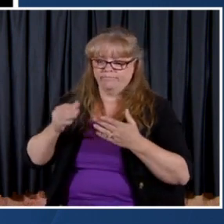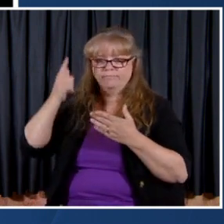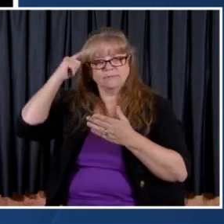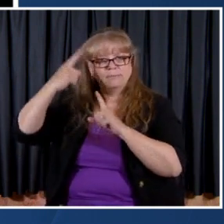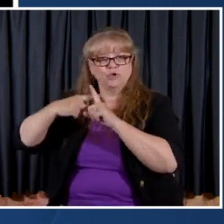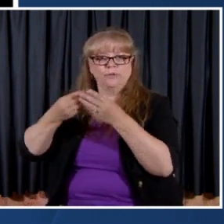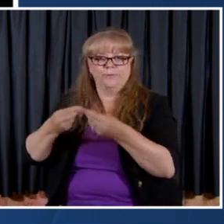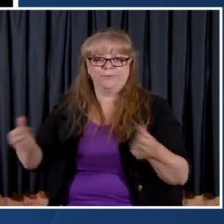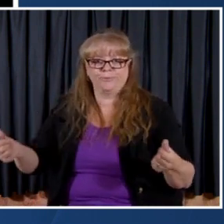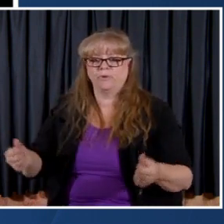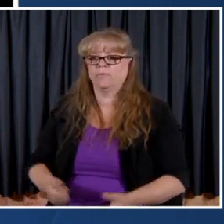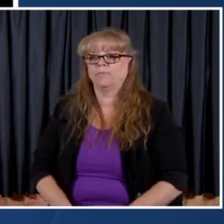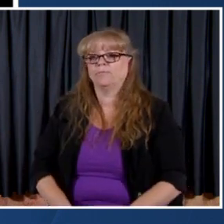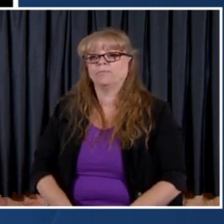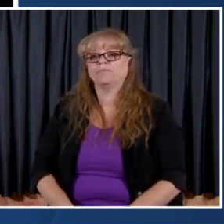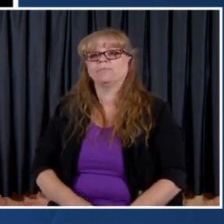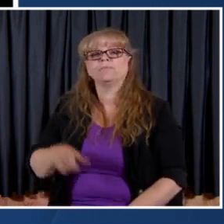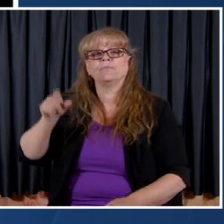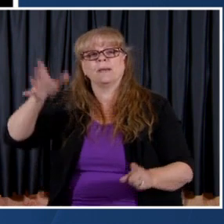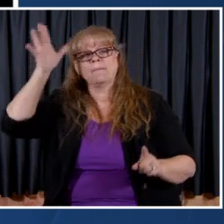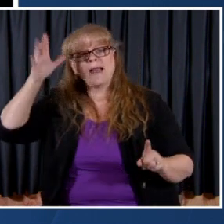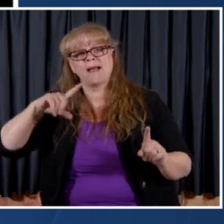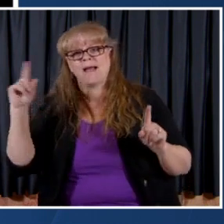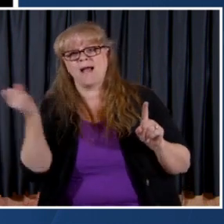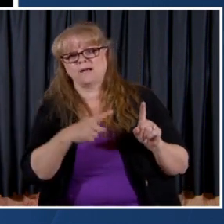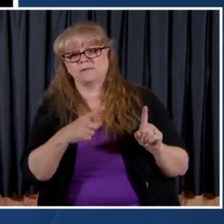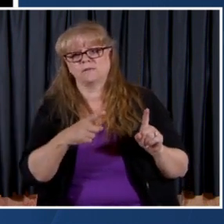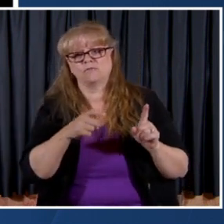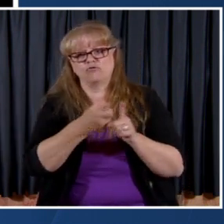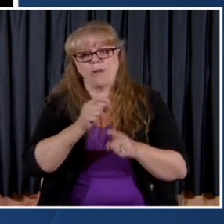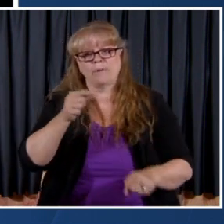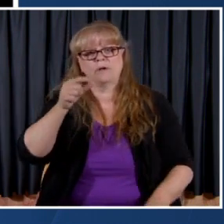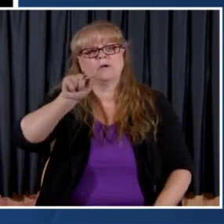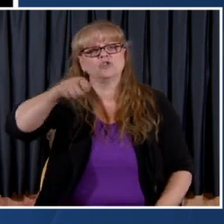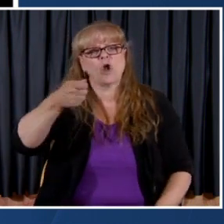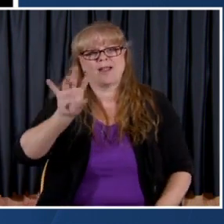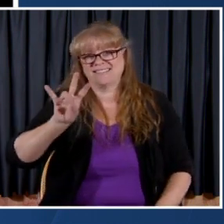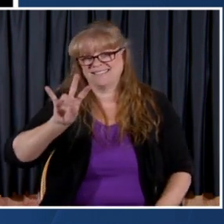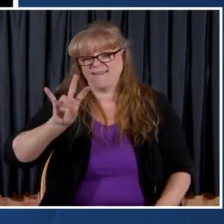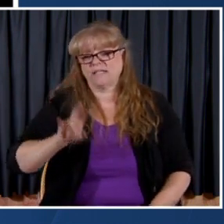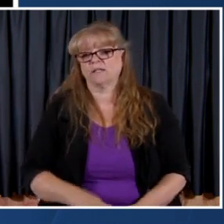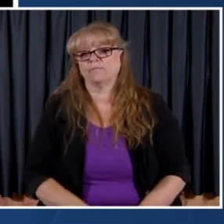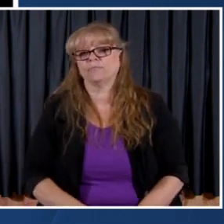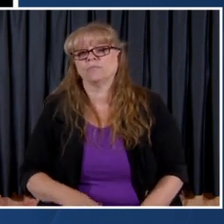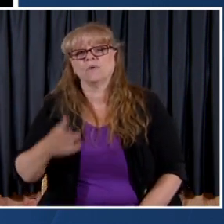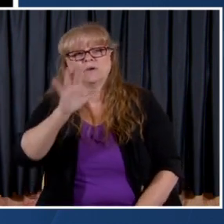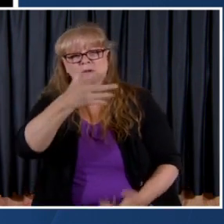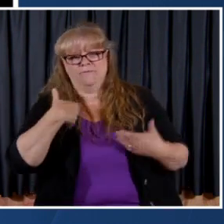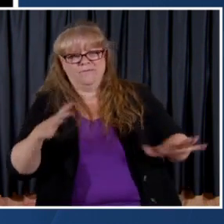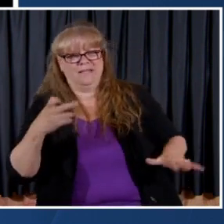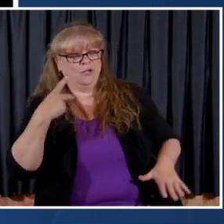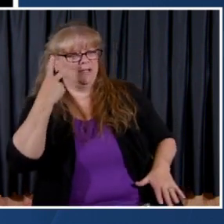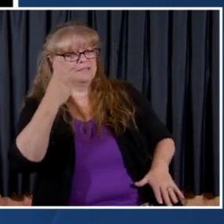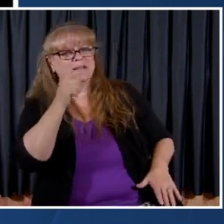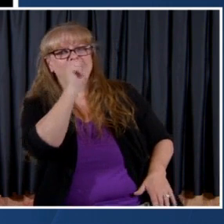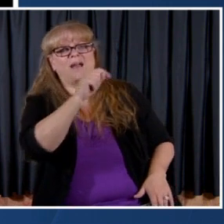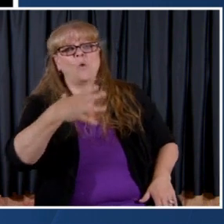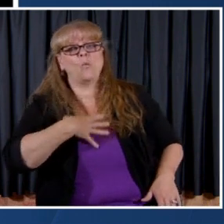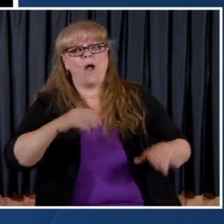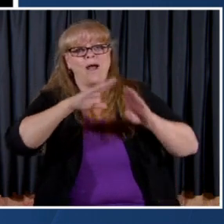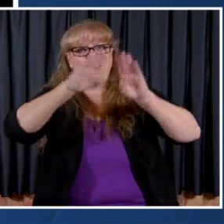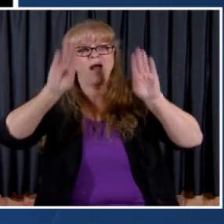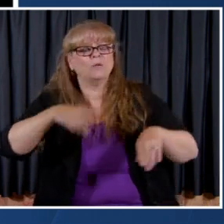less of the White House task force recently, publicly at least. And I was just wondering if that, and they've been talking about